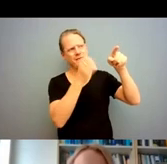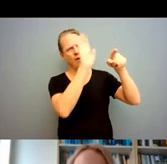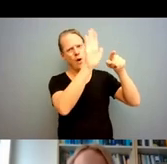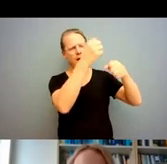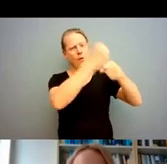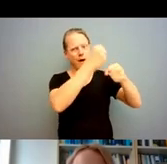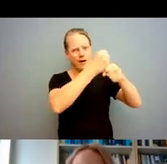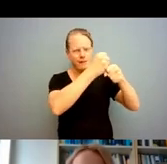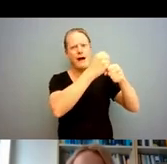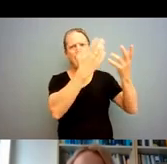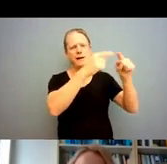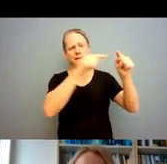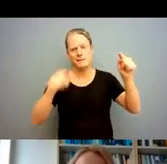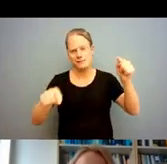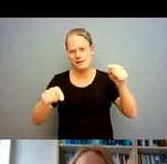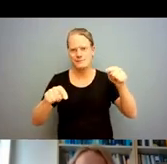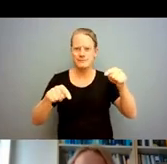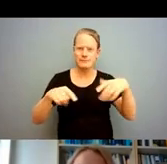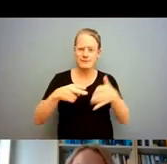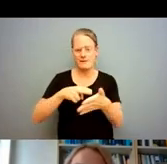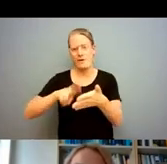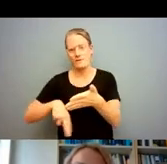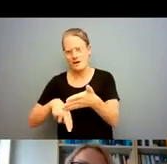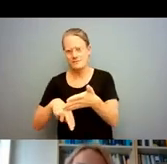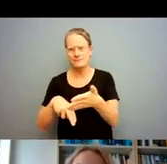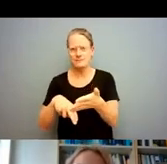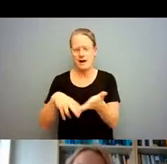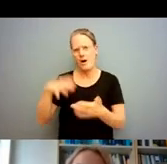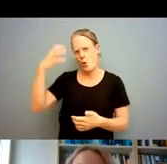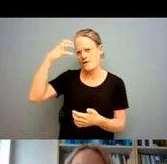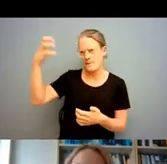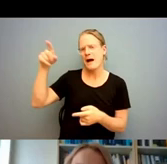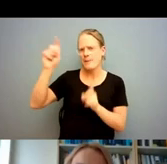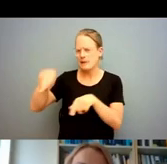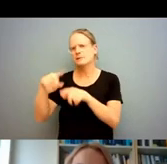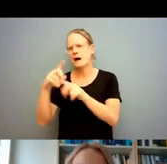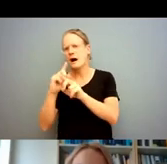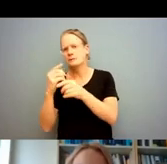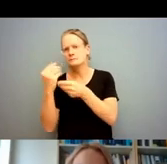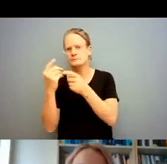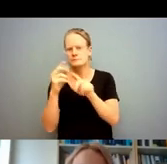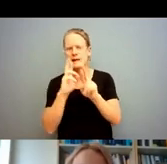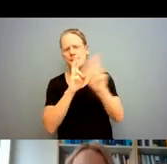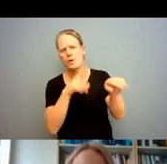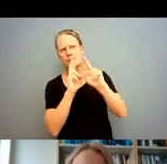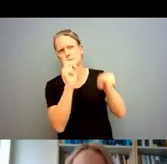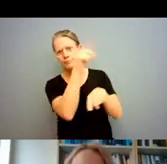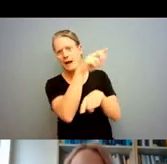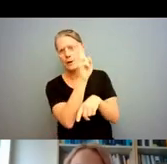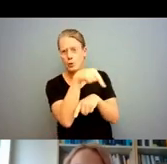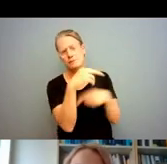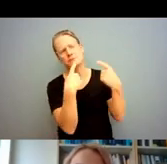reporting on their implementation on the national level to different UN bodies, like the treaty